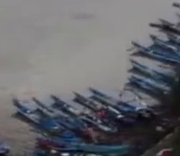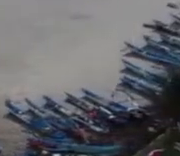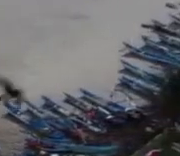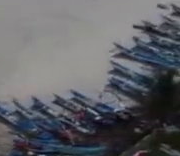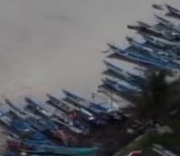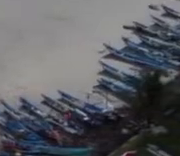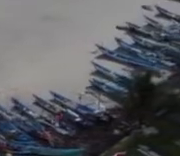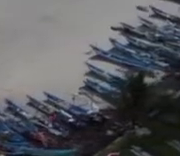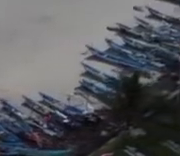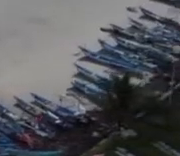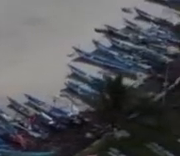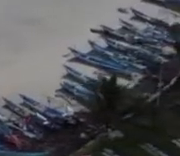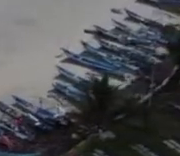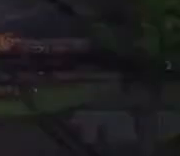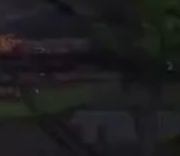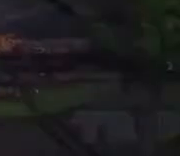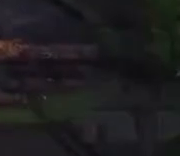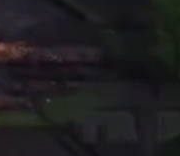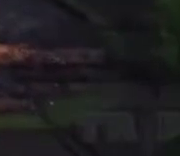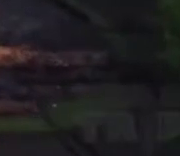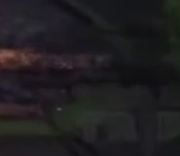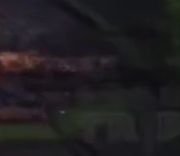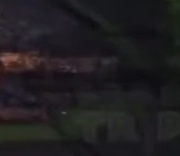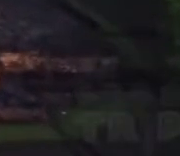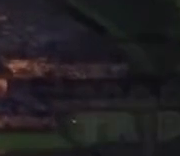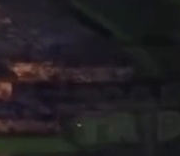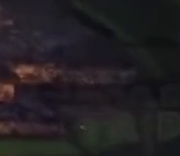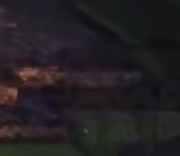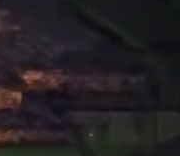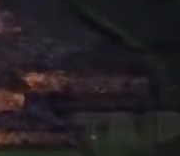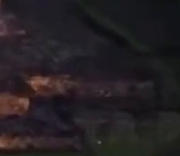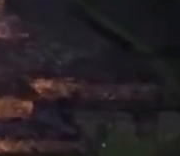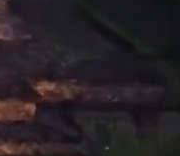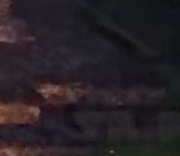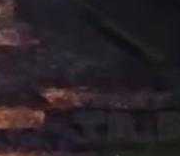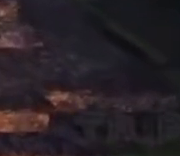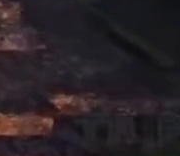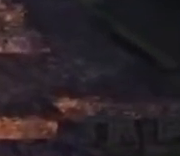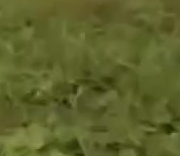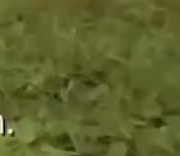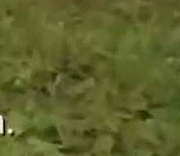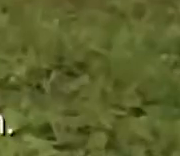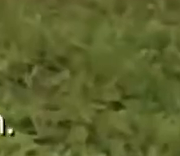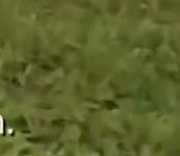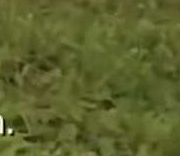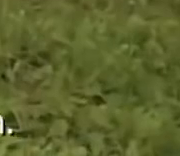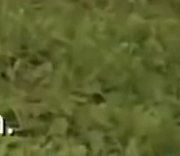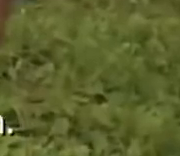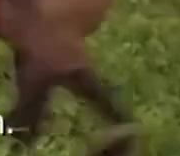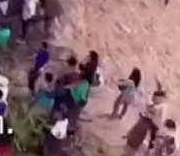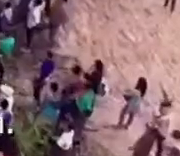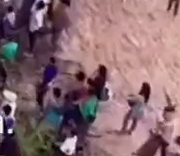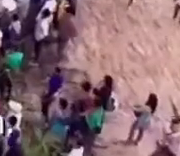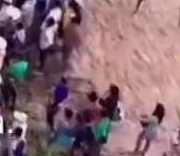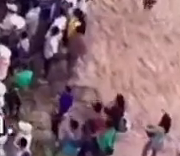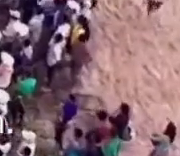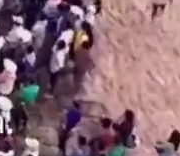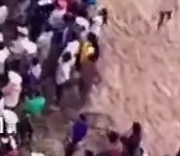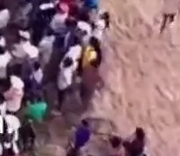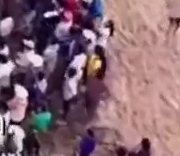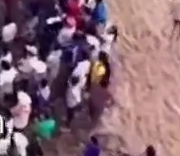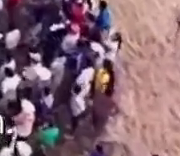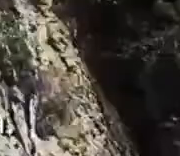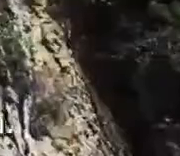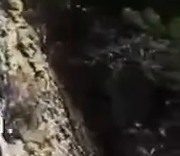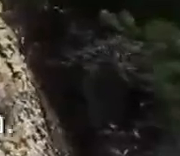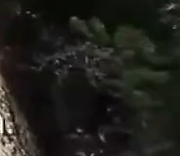Indonesia merupakan negara kepulauan terbesar di dunia dengan pesona alamnya yang memukau serta kearifan lokal di